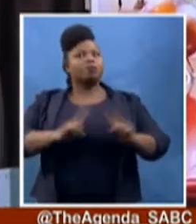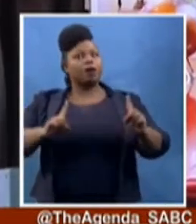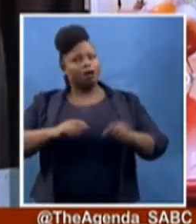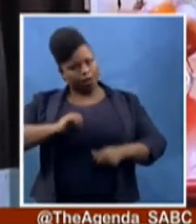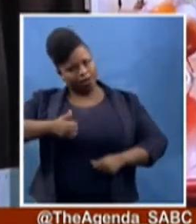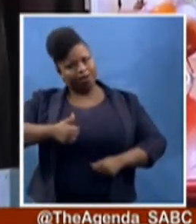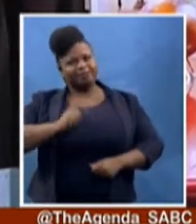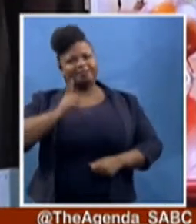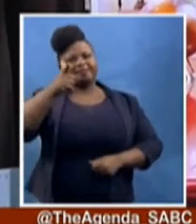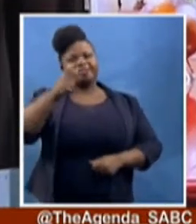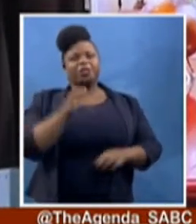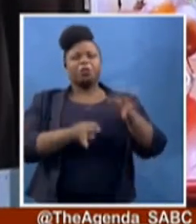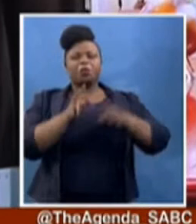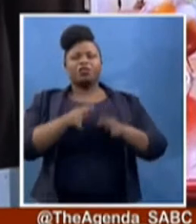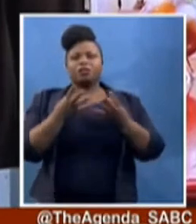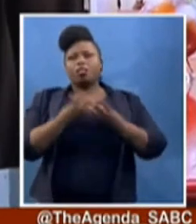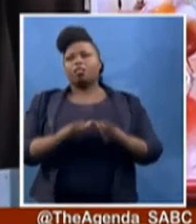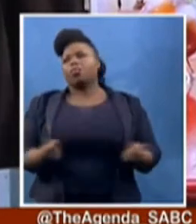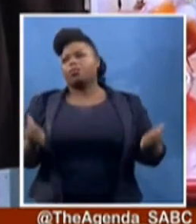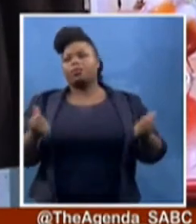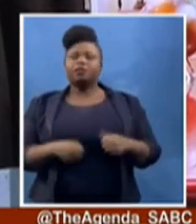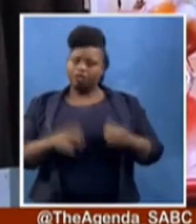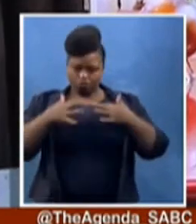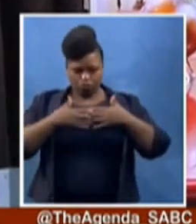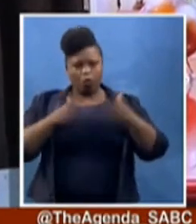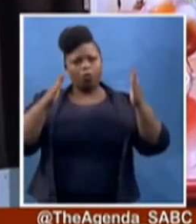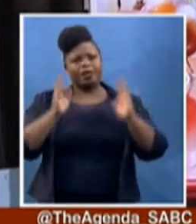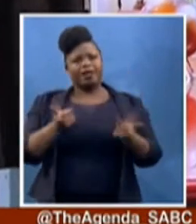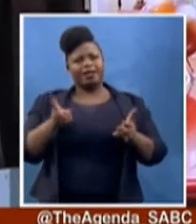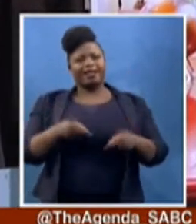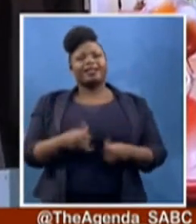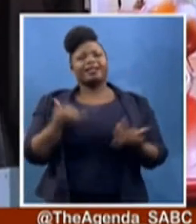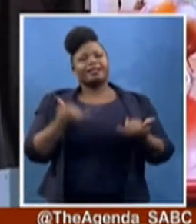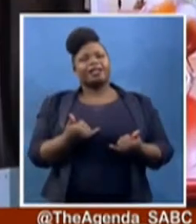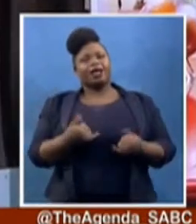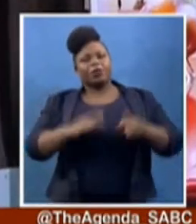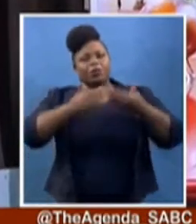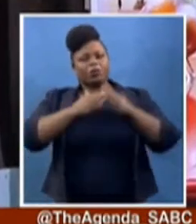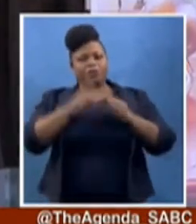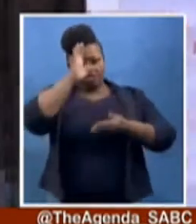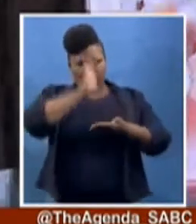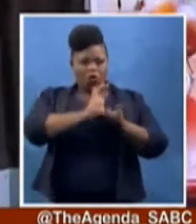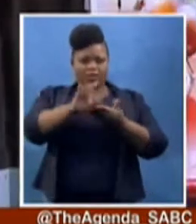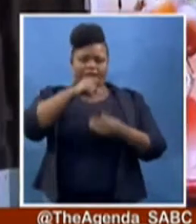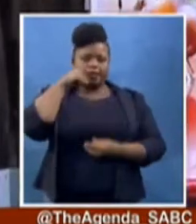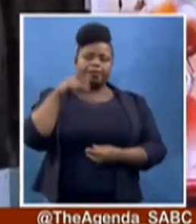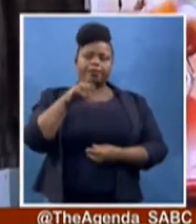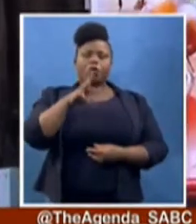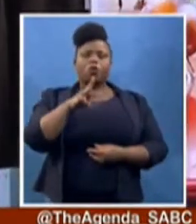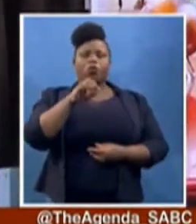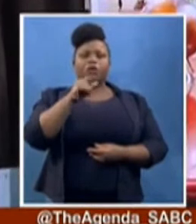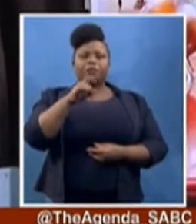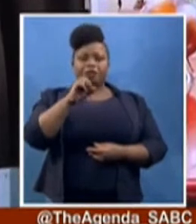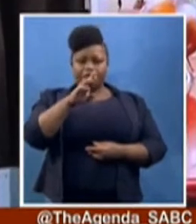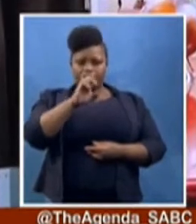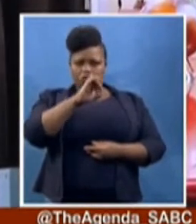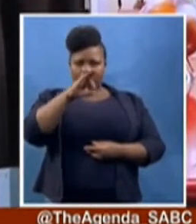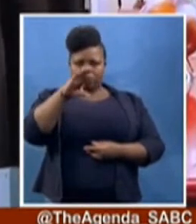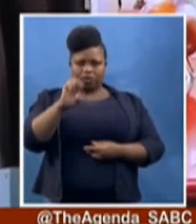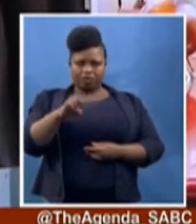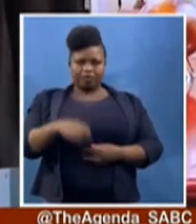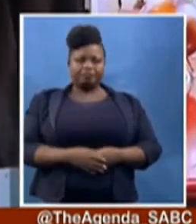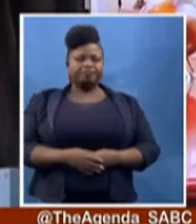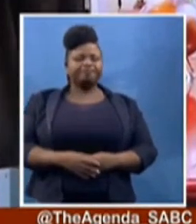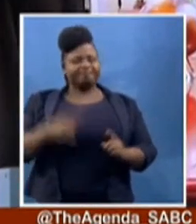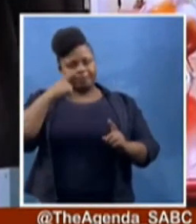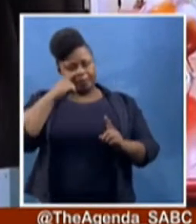it is now Wilberforce Community College. Because of Wilberforce, Charlotte McClelkey would grow into the woman